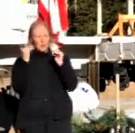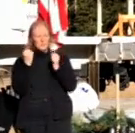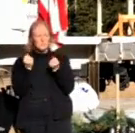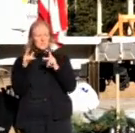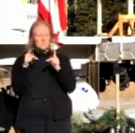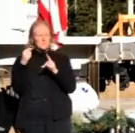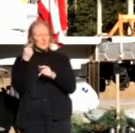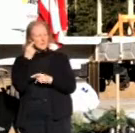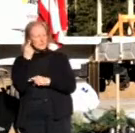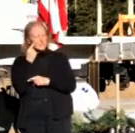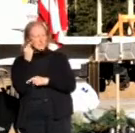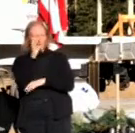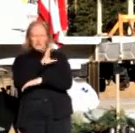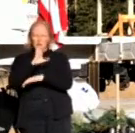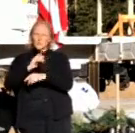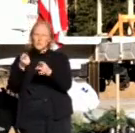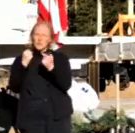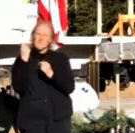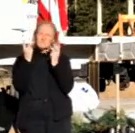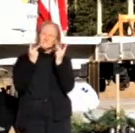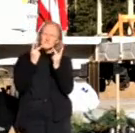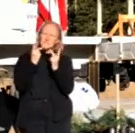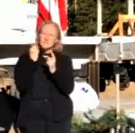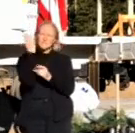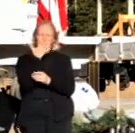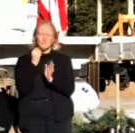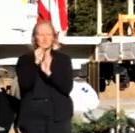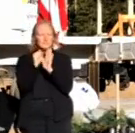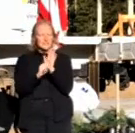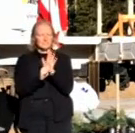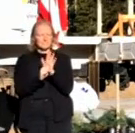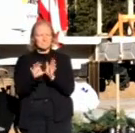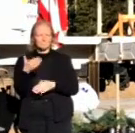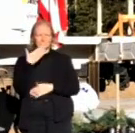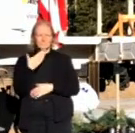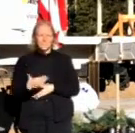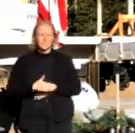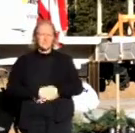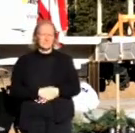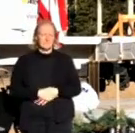Colorado and come here to visit our beautiful state. Thank you.